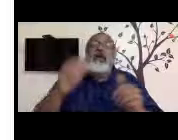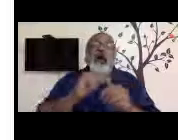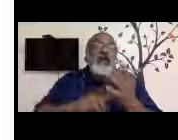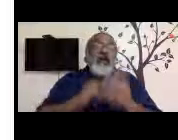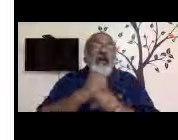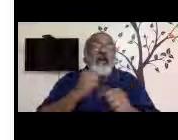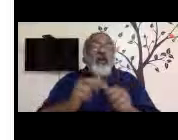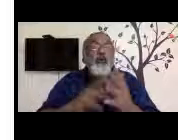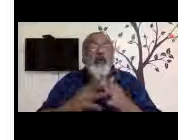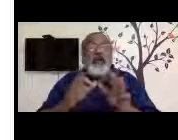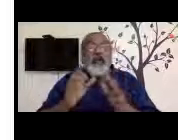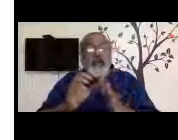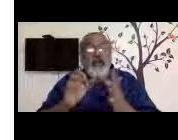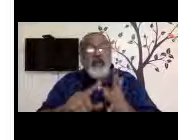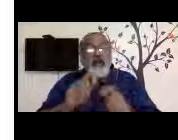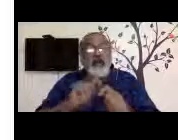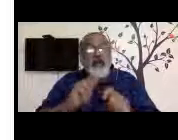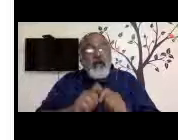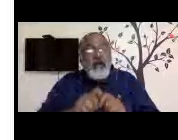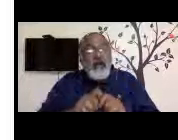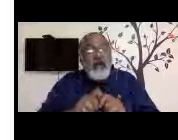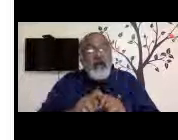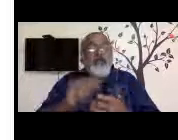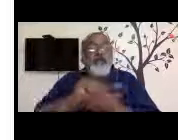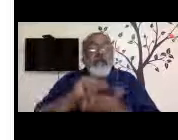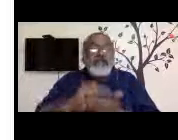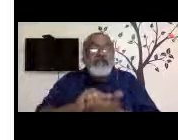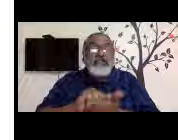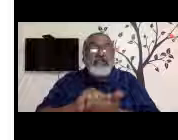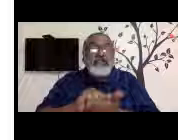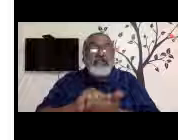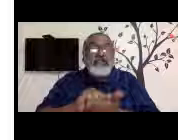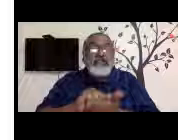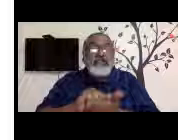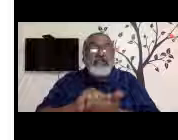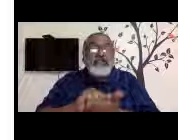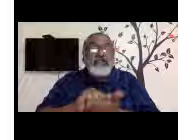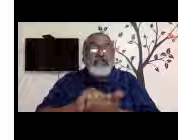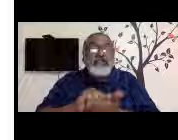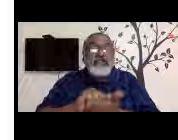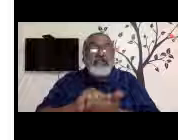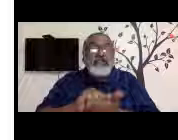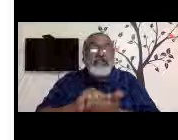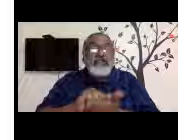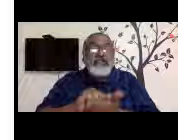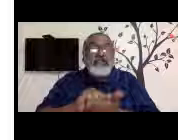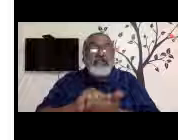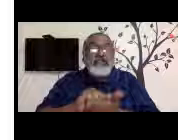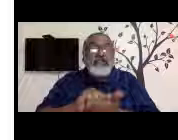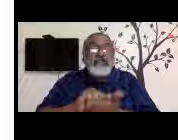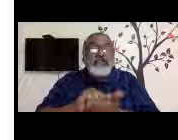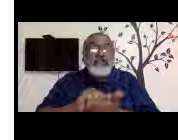Anganwadi workers, and media. And healthcare should also be available for persons with disabilities during